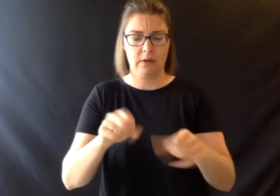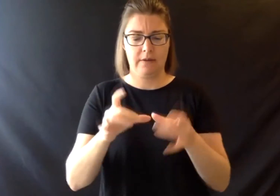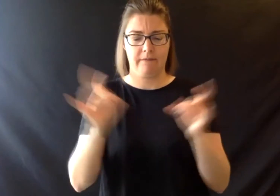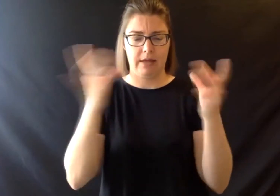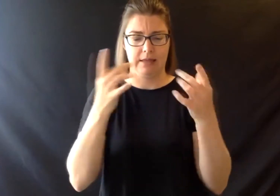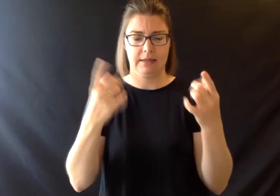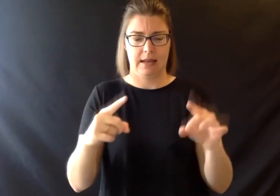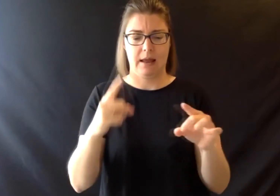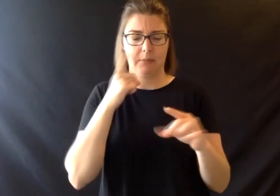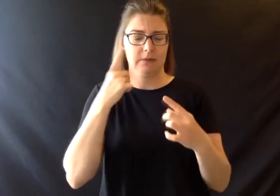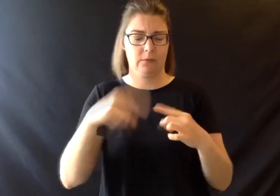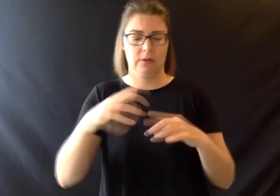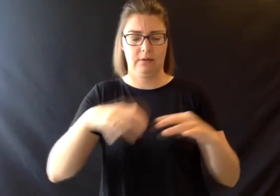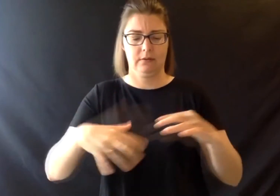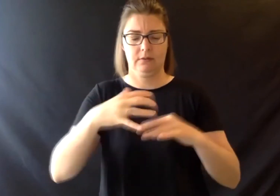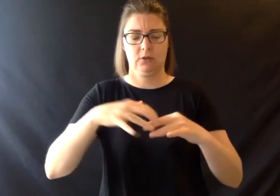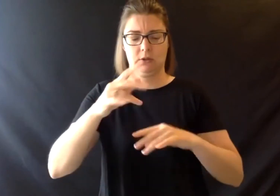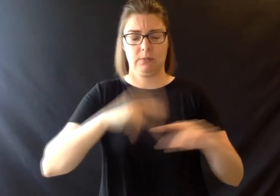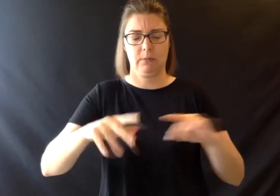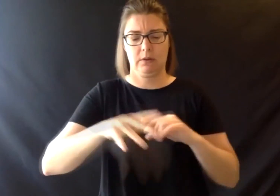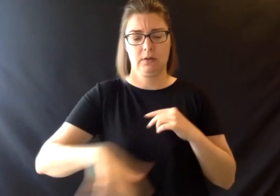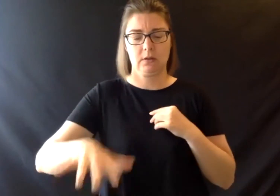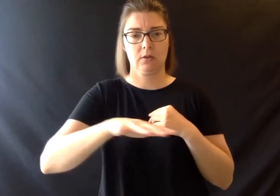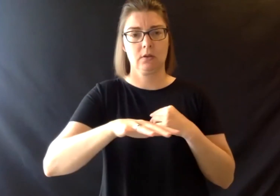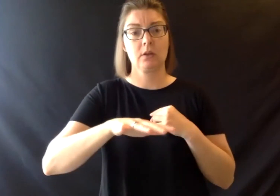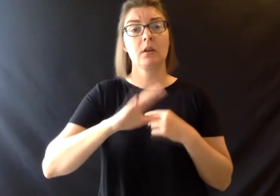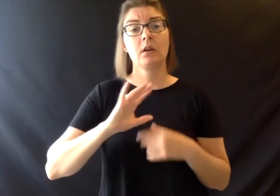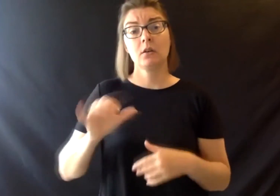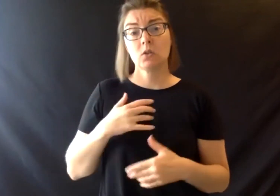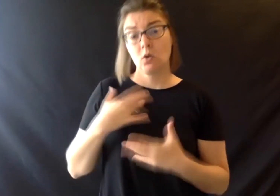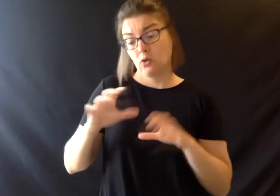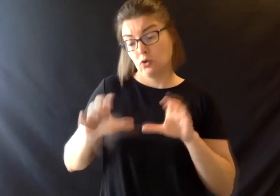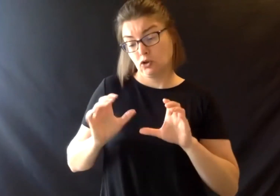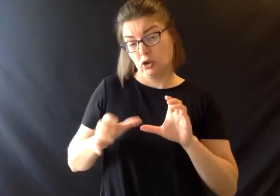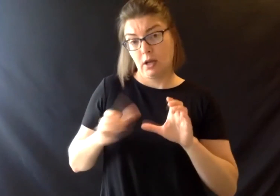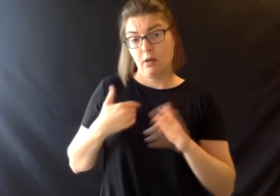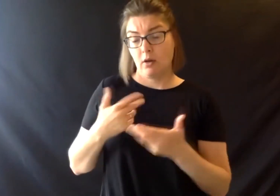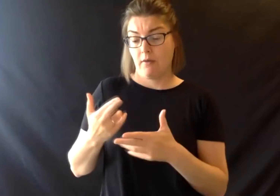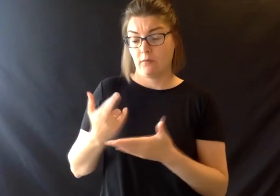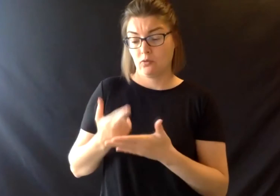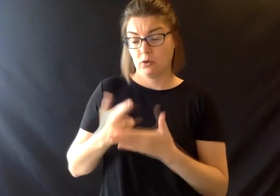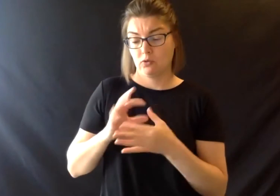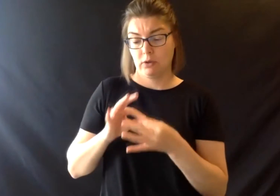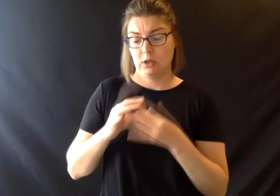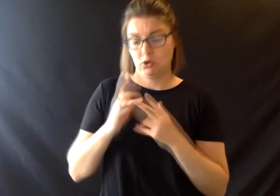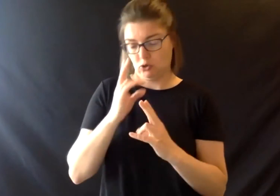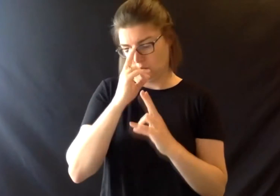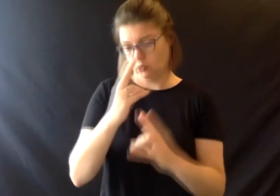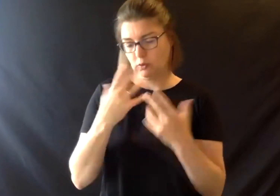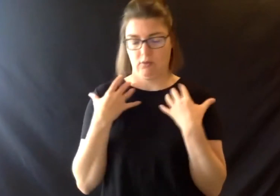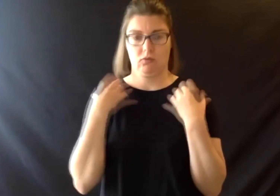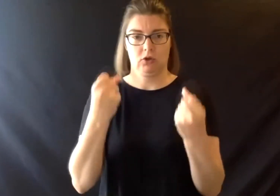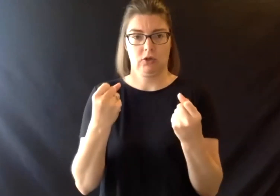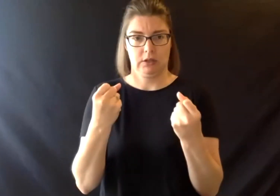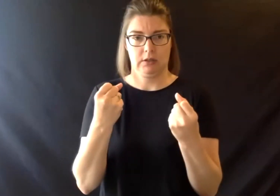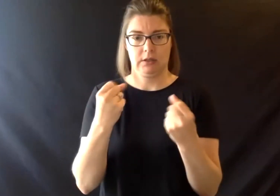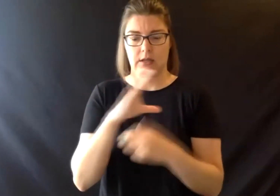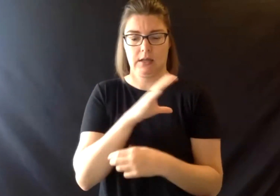this land. We will also be sharing resources in the chat alongside the Truth and Reconciliation Commission of